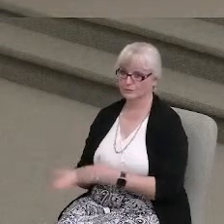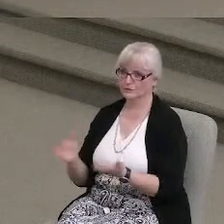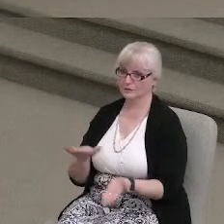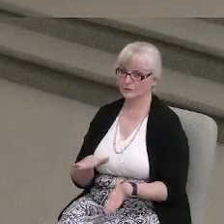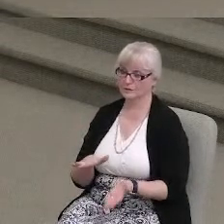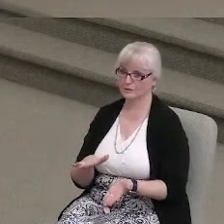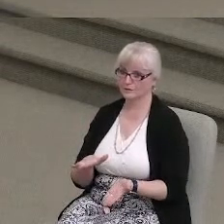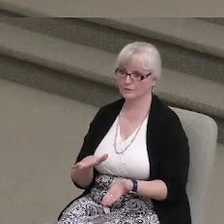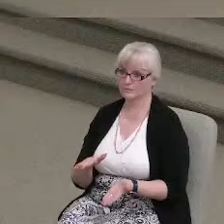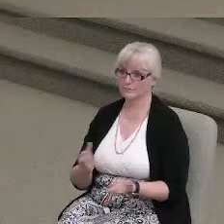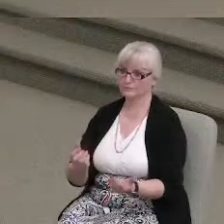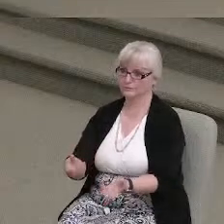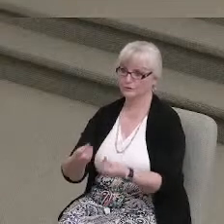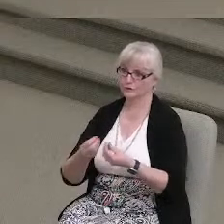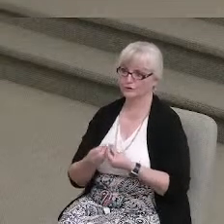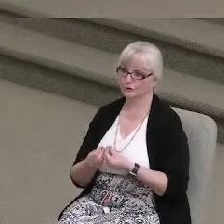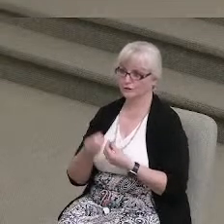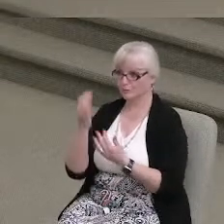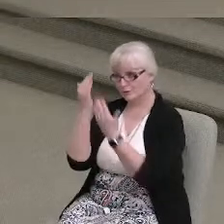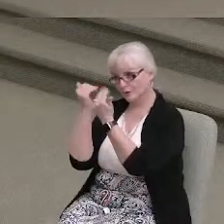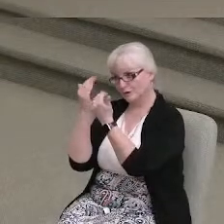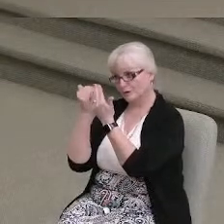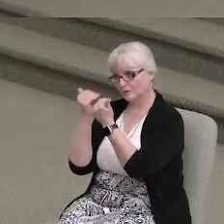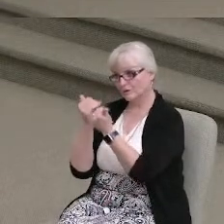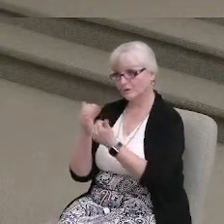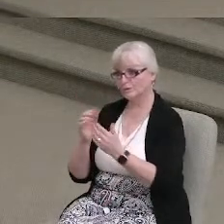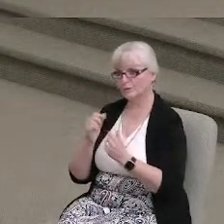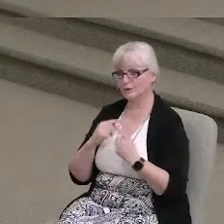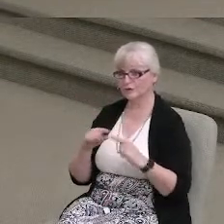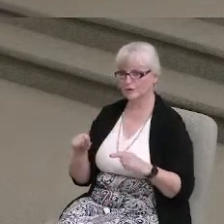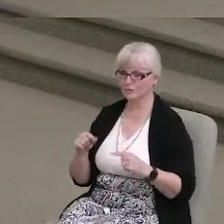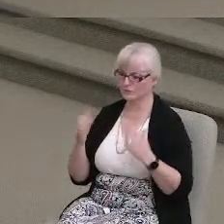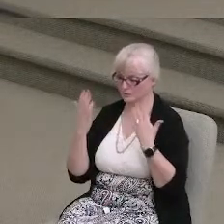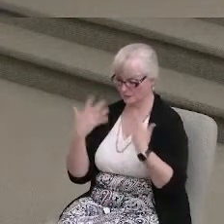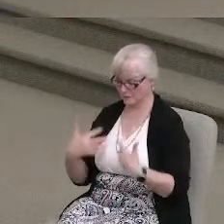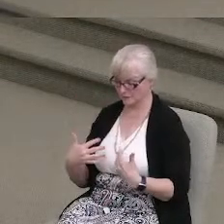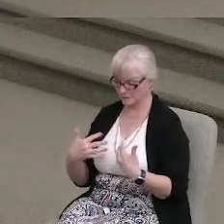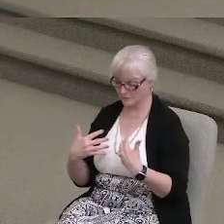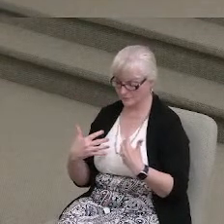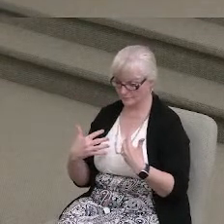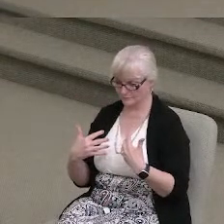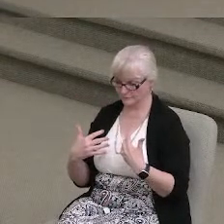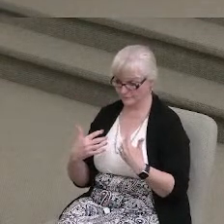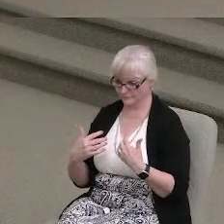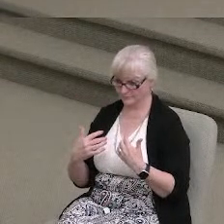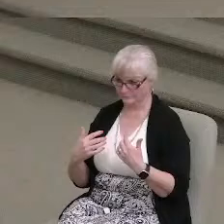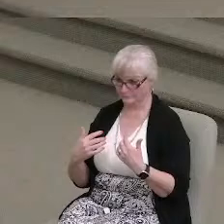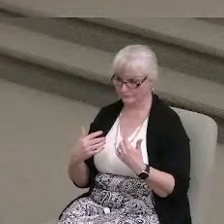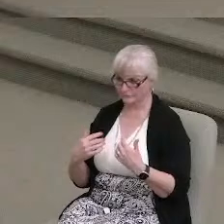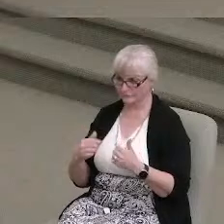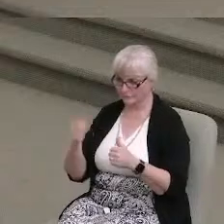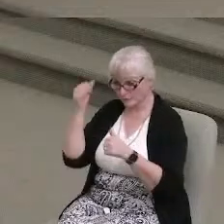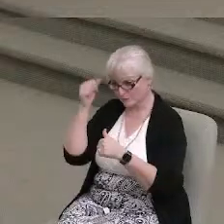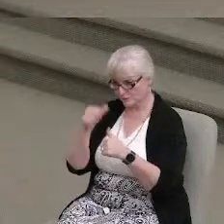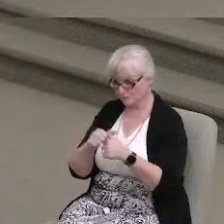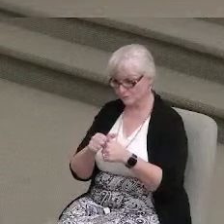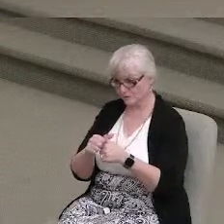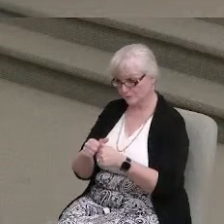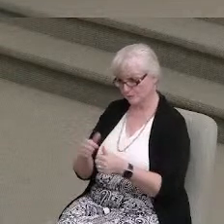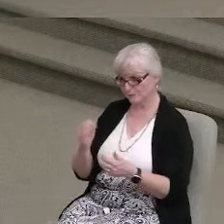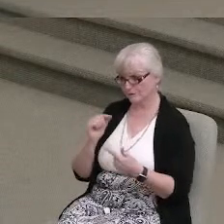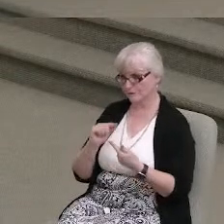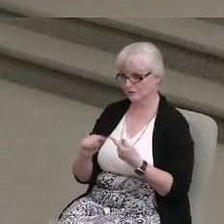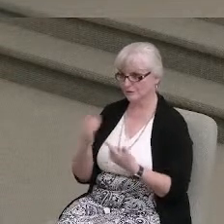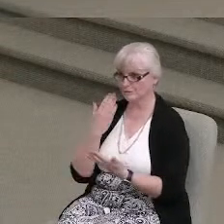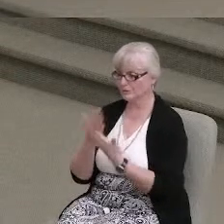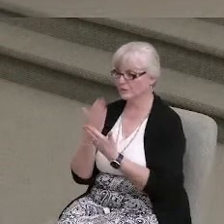to bring hope where there was despair. Let this communion be a time of deep gratitude for the ultimate sacrifice made for us,